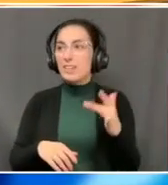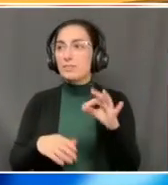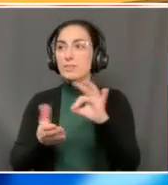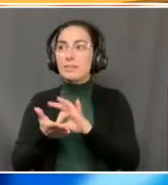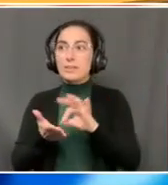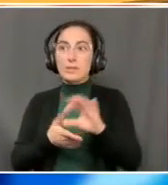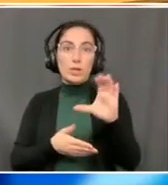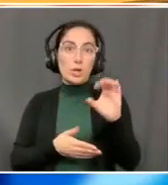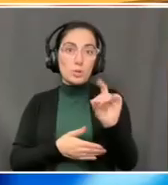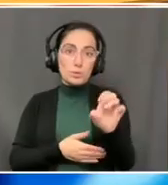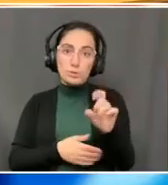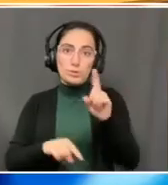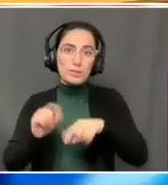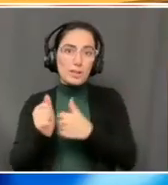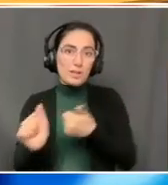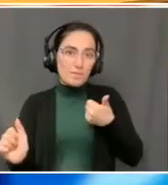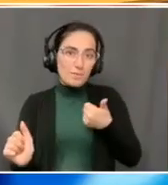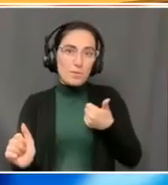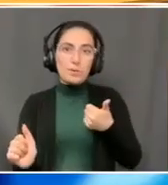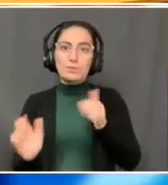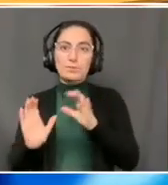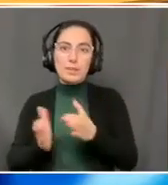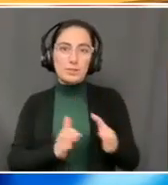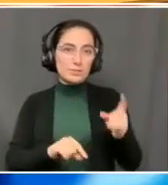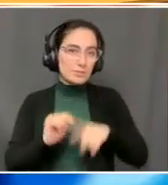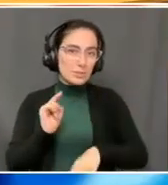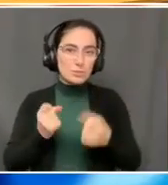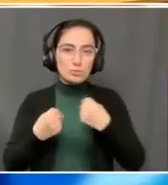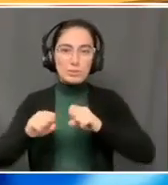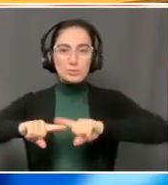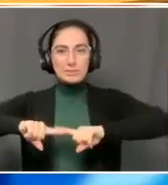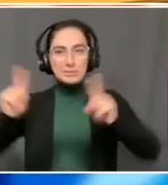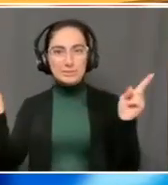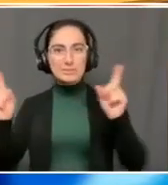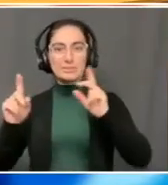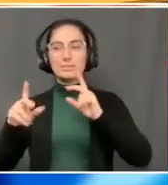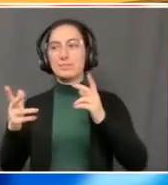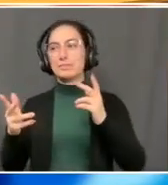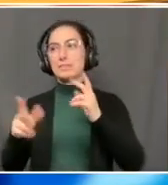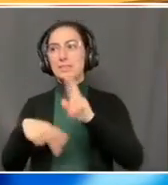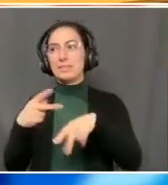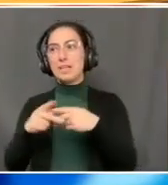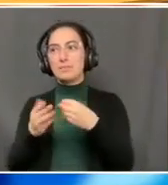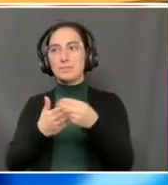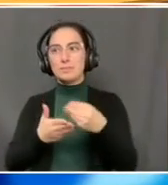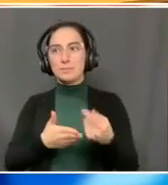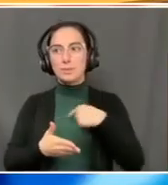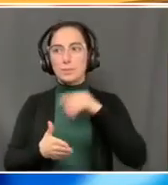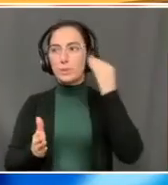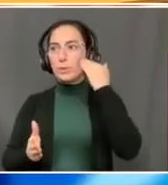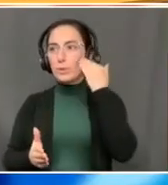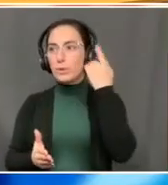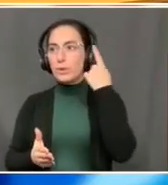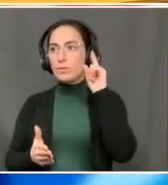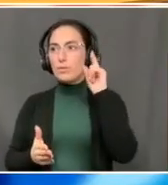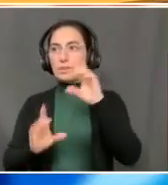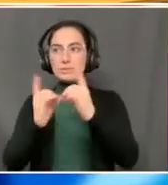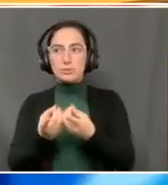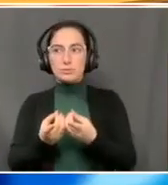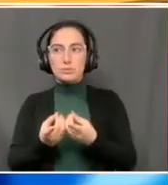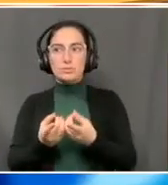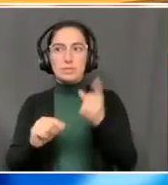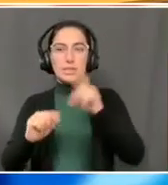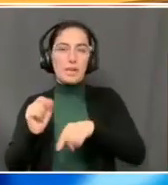no unavoidable category. We're just trying to differentiate the kinds of spending that we know typically for districts cannot be